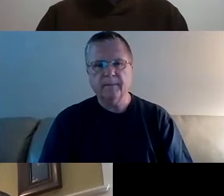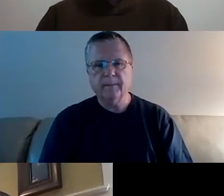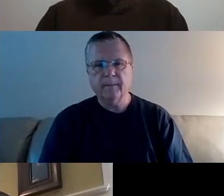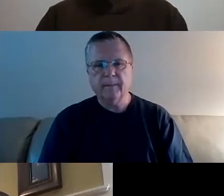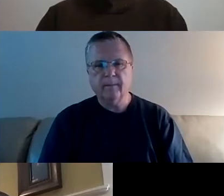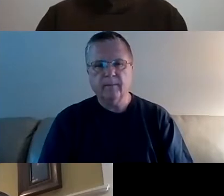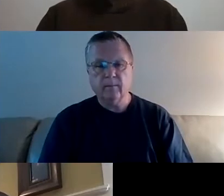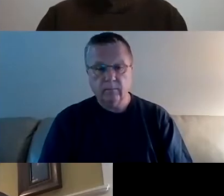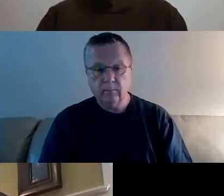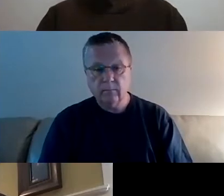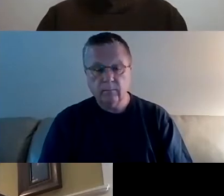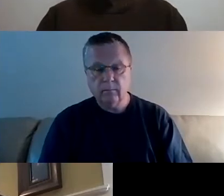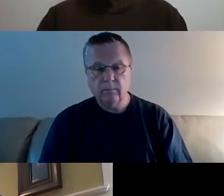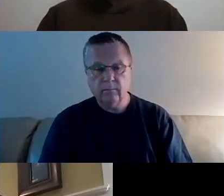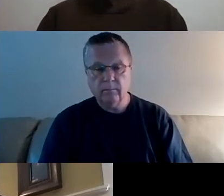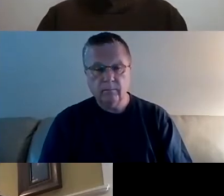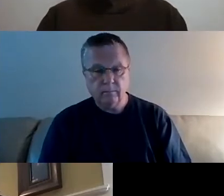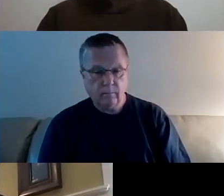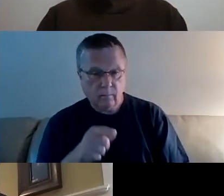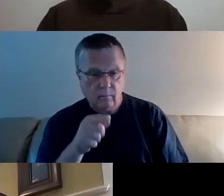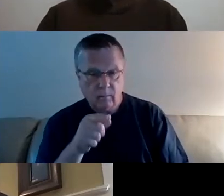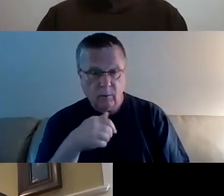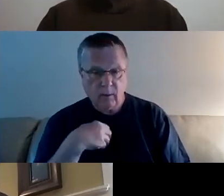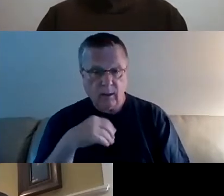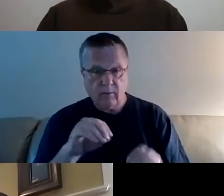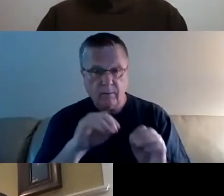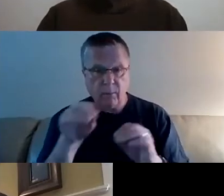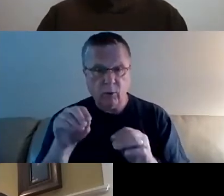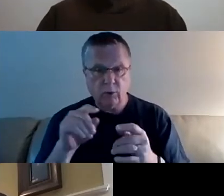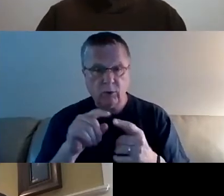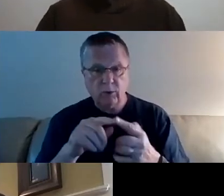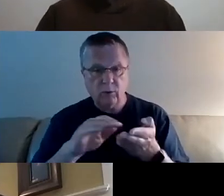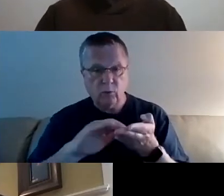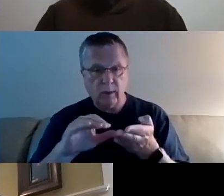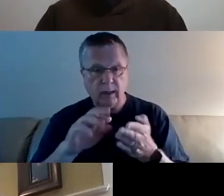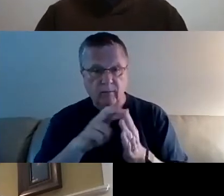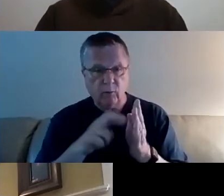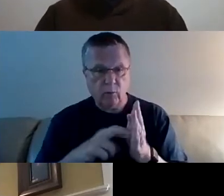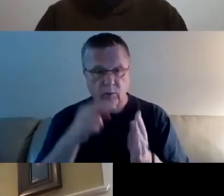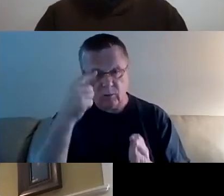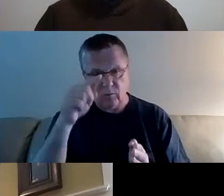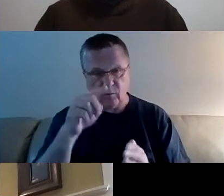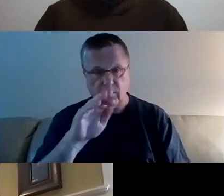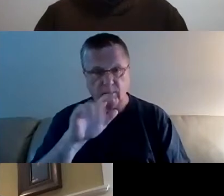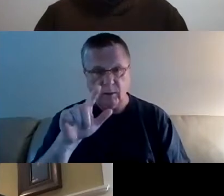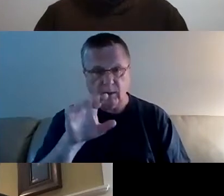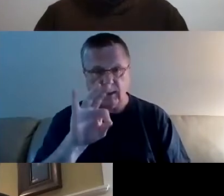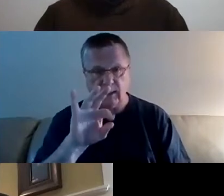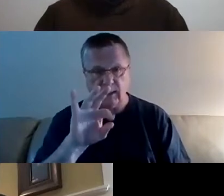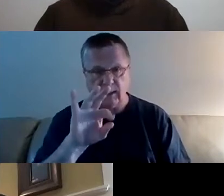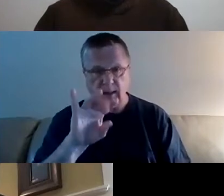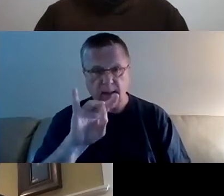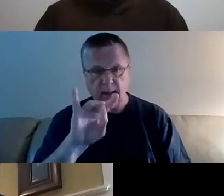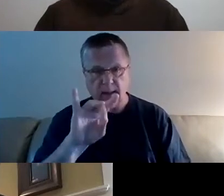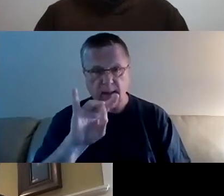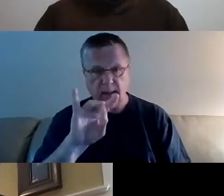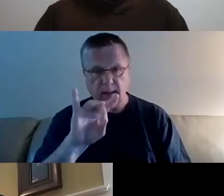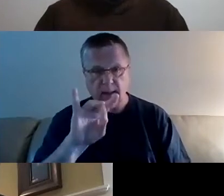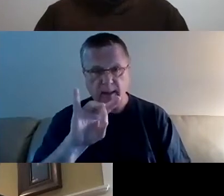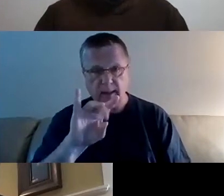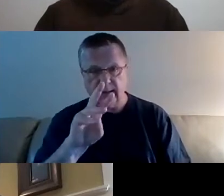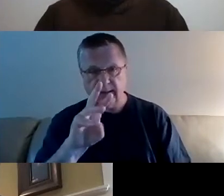you have a motion to waive the rules for bills 986 and 989?